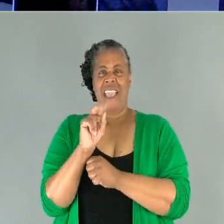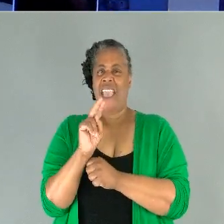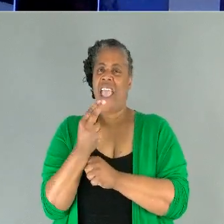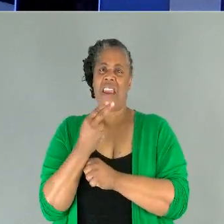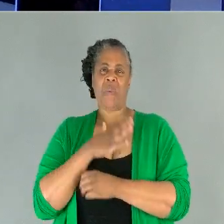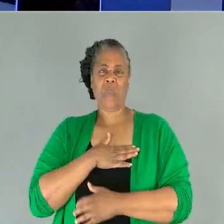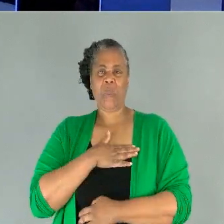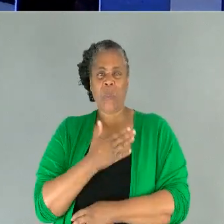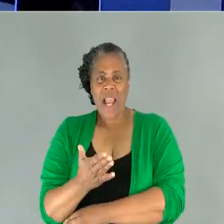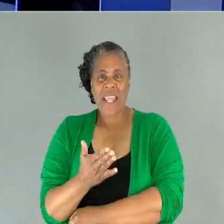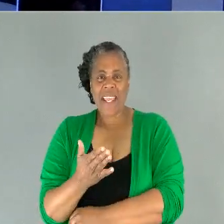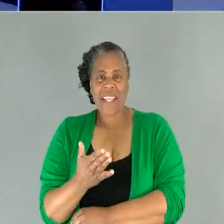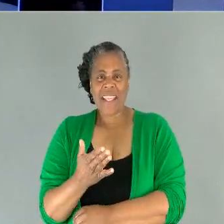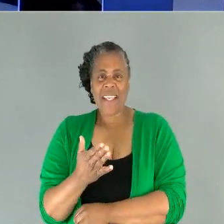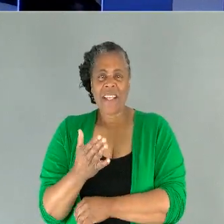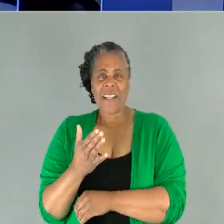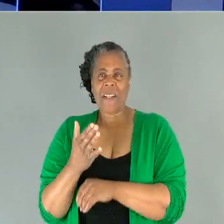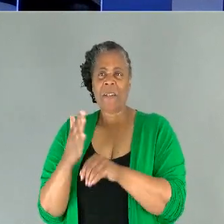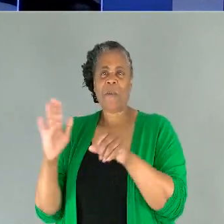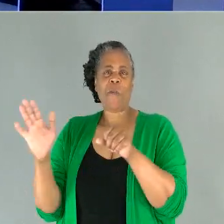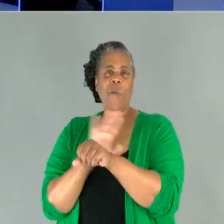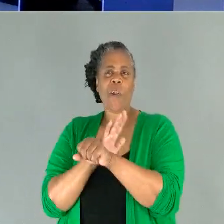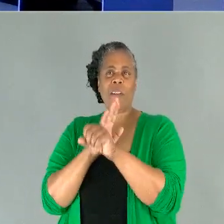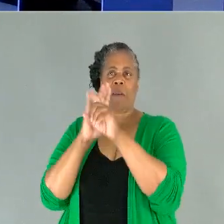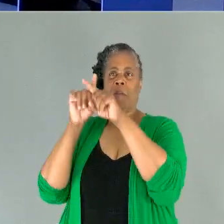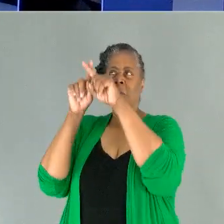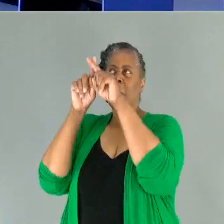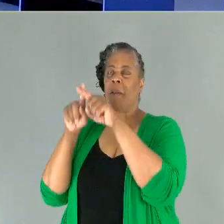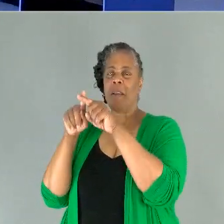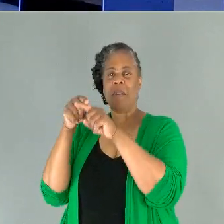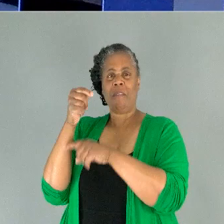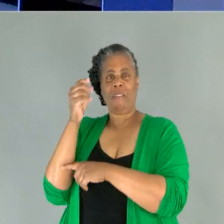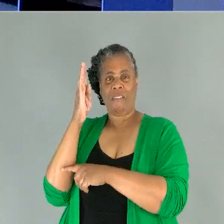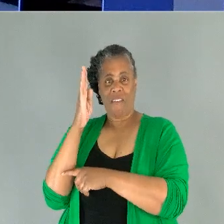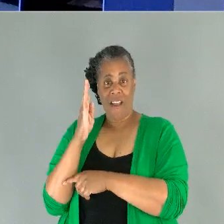was a mother, although she had no children.